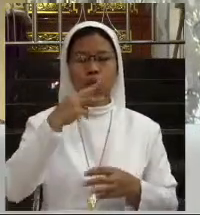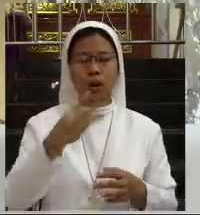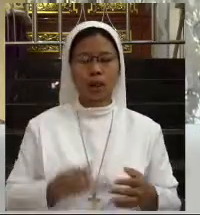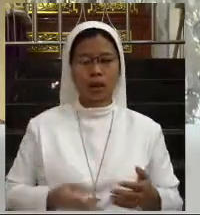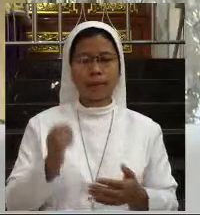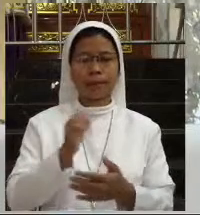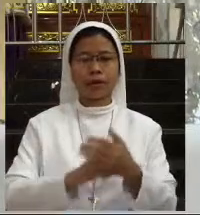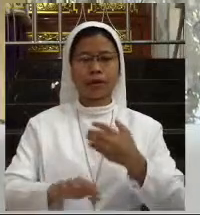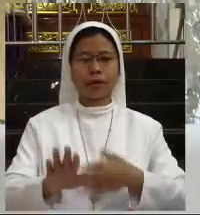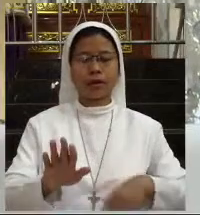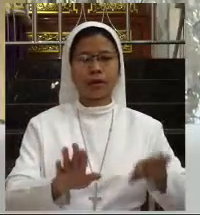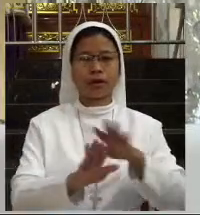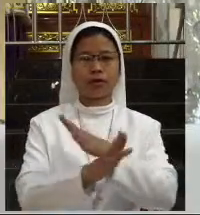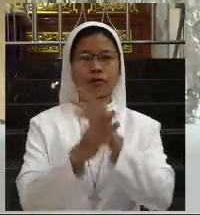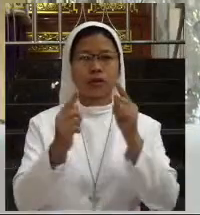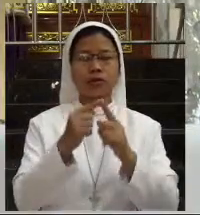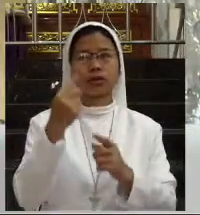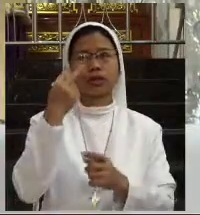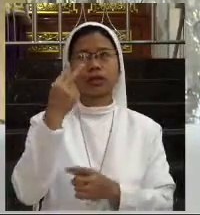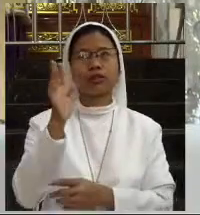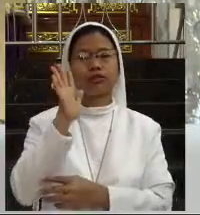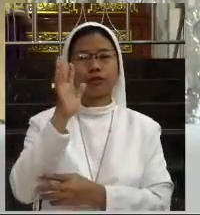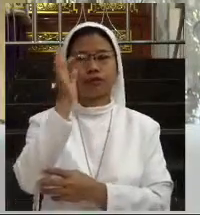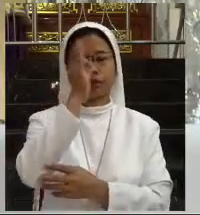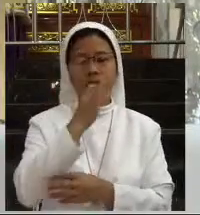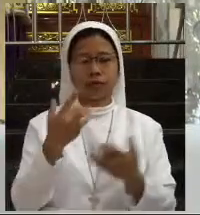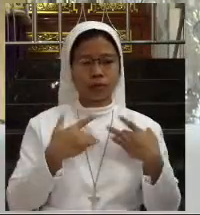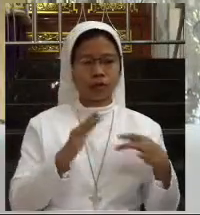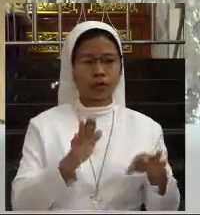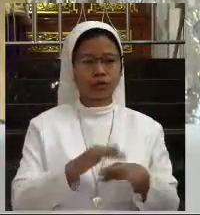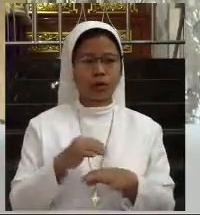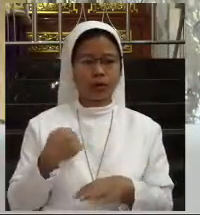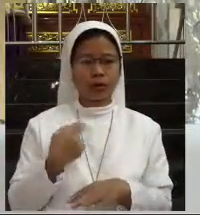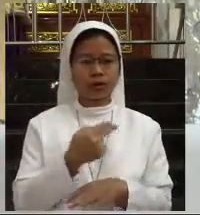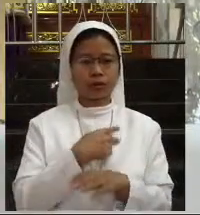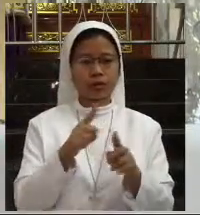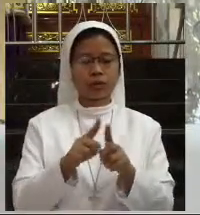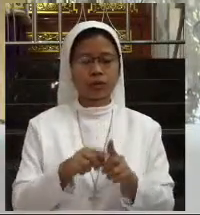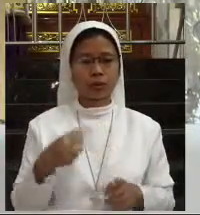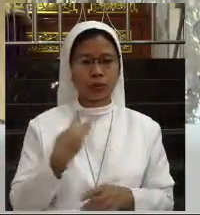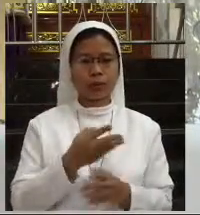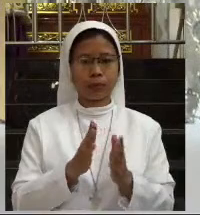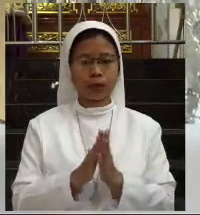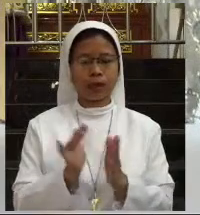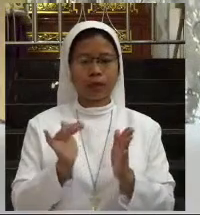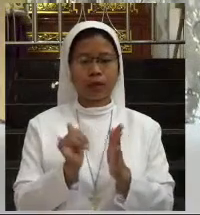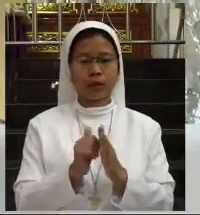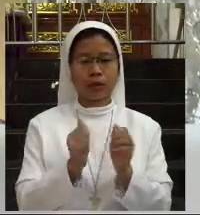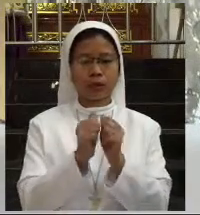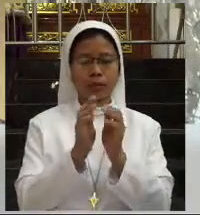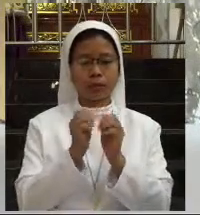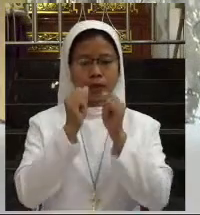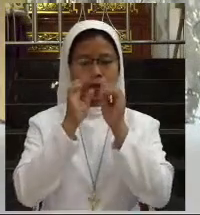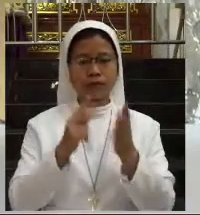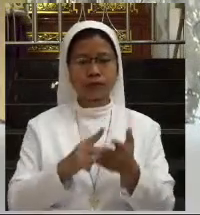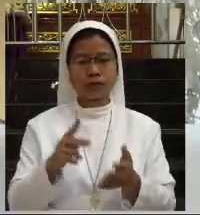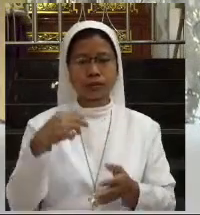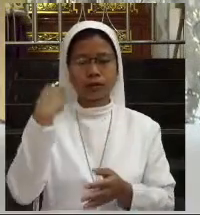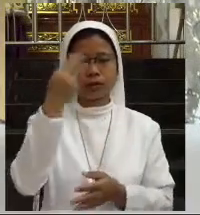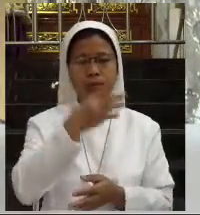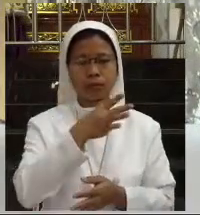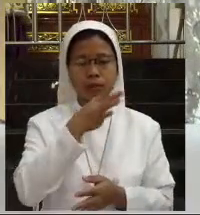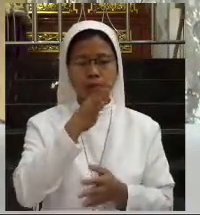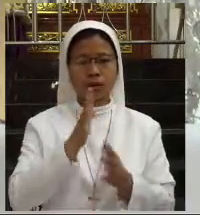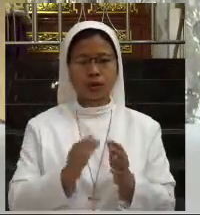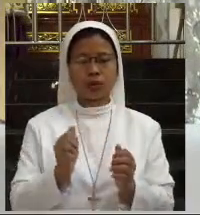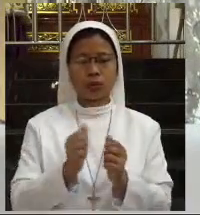Welcome them into the light of your face. Have mercy on us all, we pray, that with the Blessed Virgin Mary, Mother of God, with